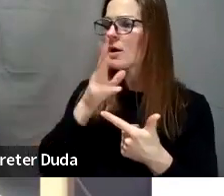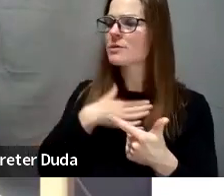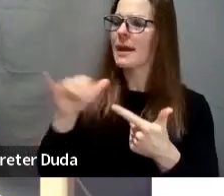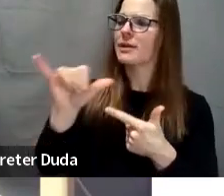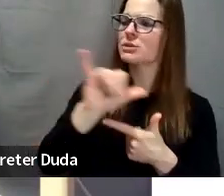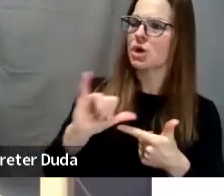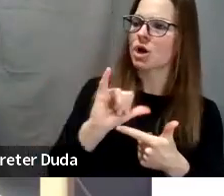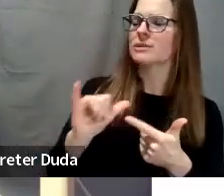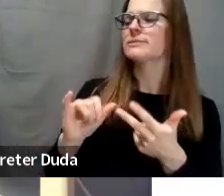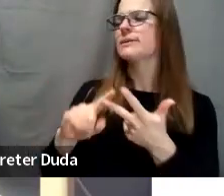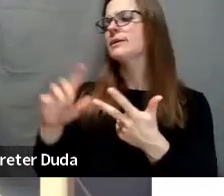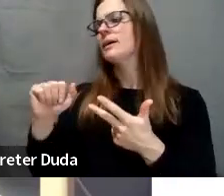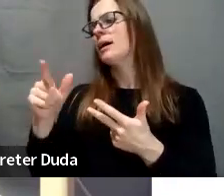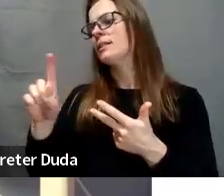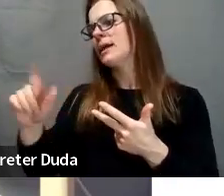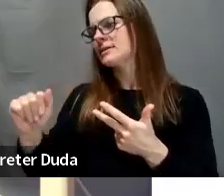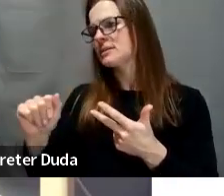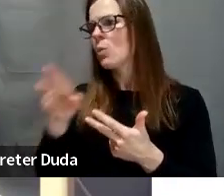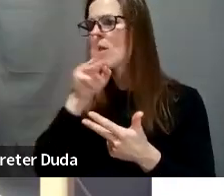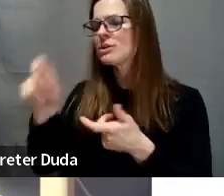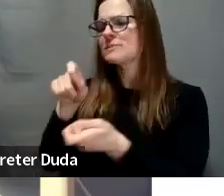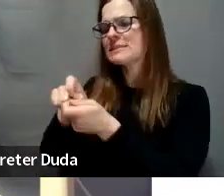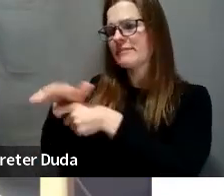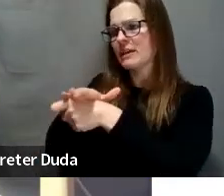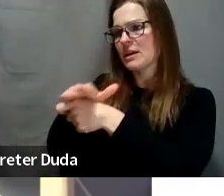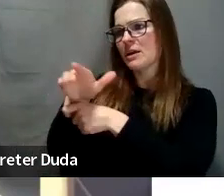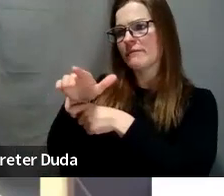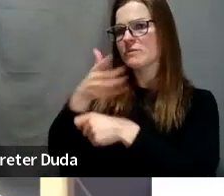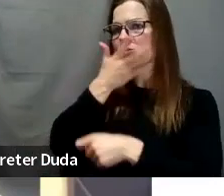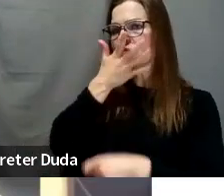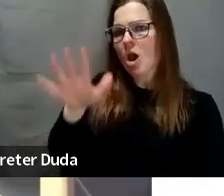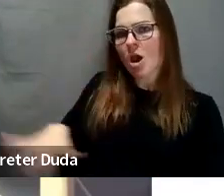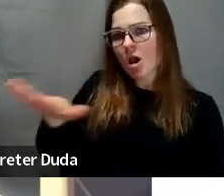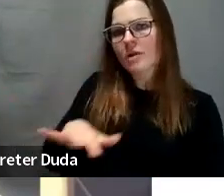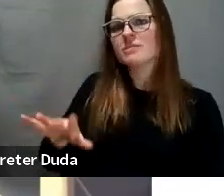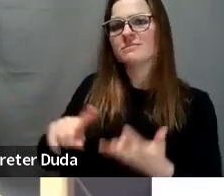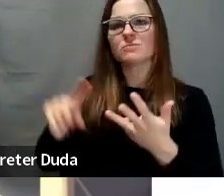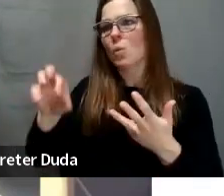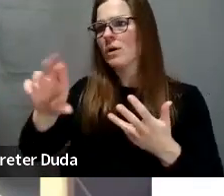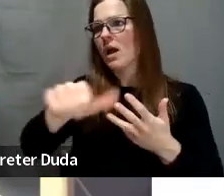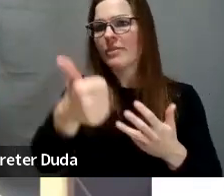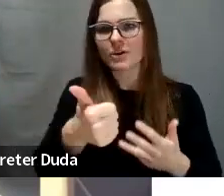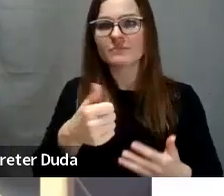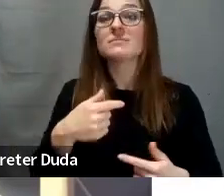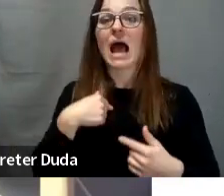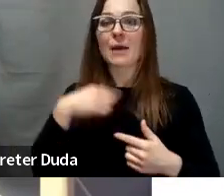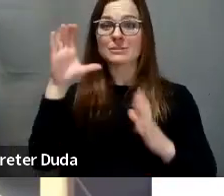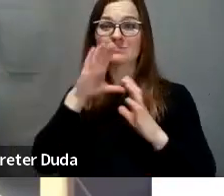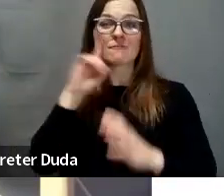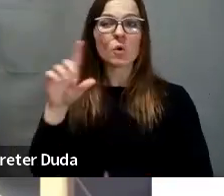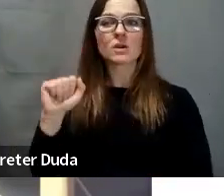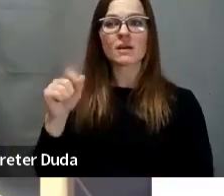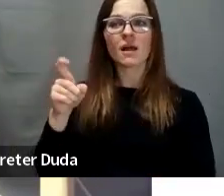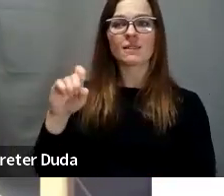of the lawn or a different area of the lawn. Actually, when I was doing a search for Alexa commands for this